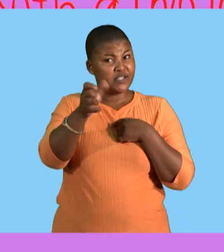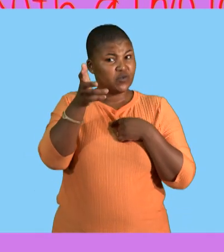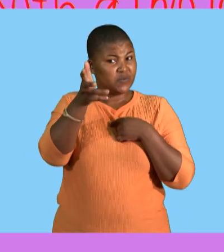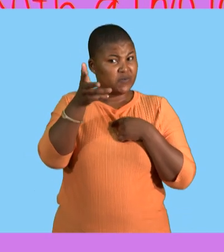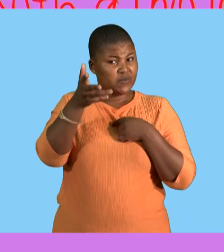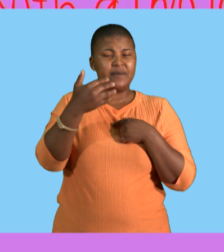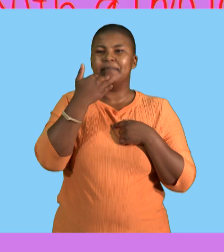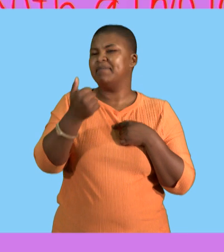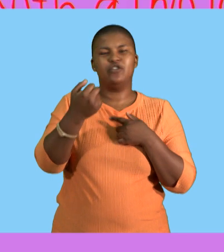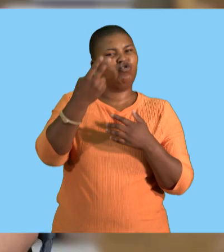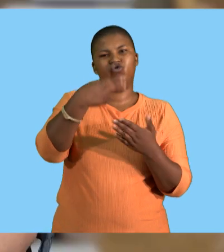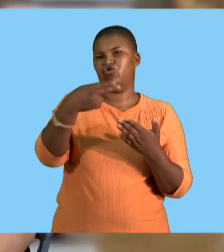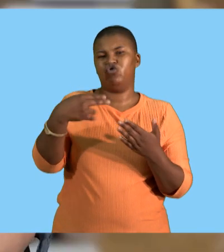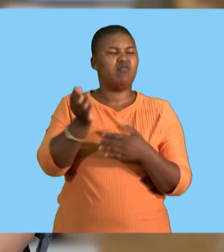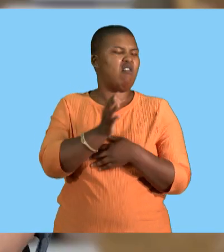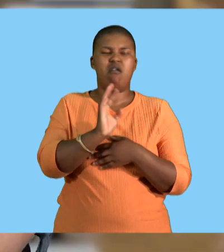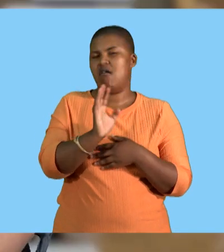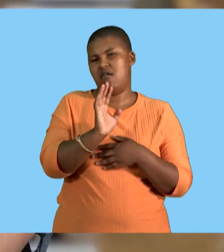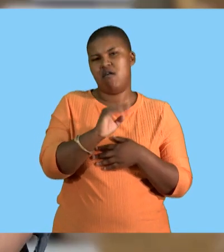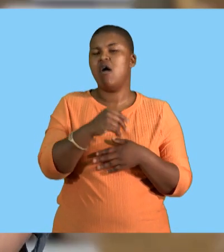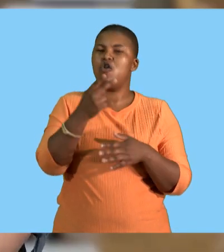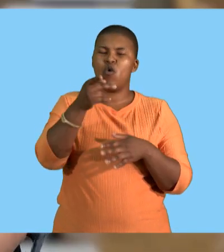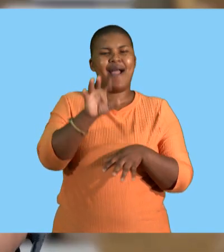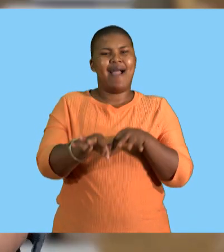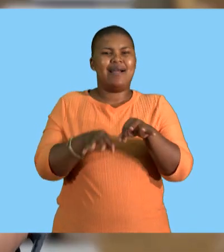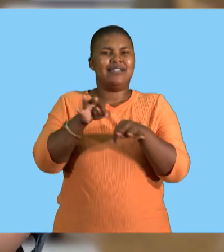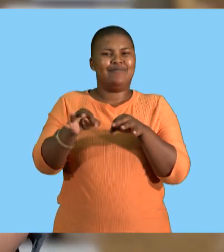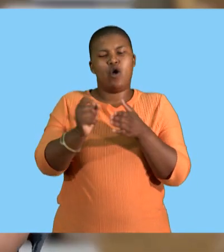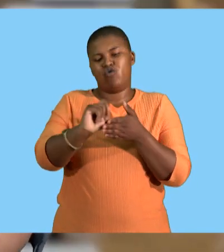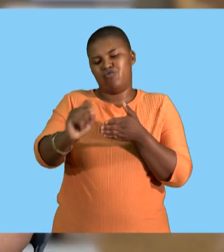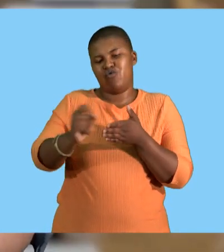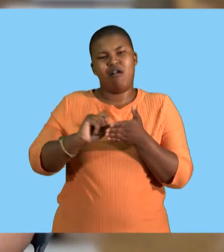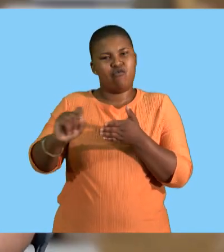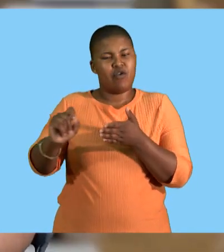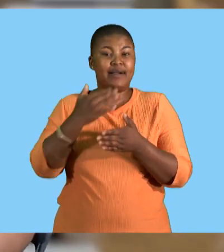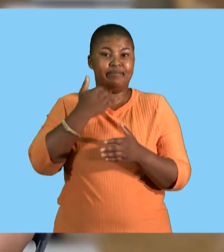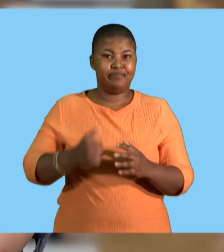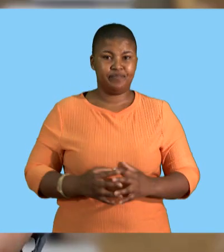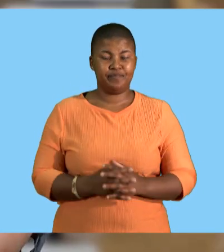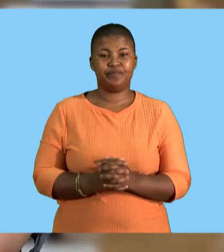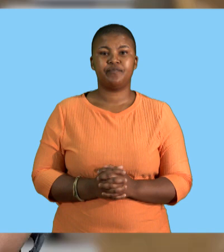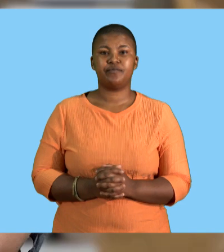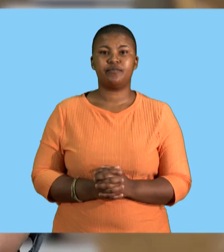this, don't draw the symbol. You need to describe it in a sentence.